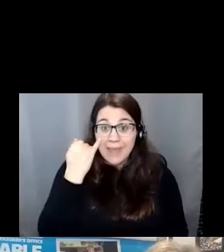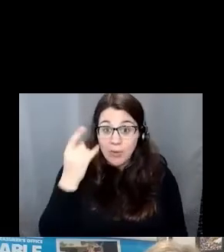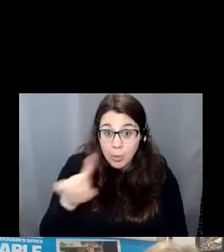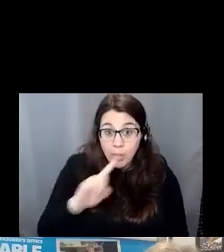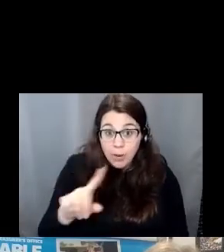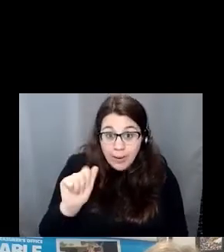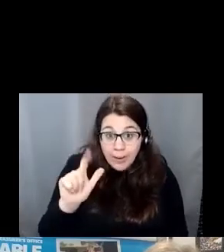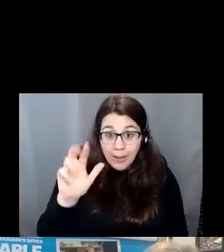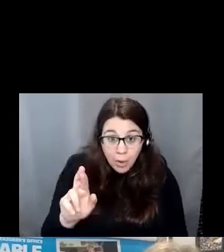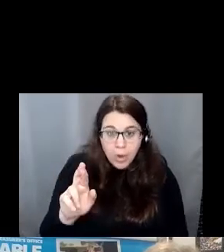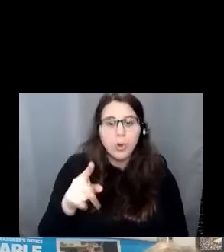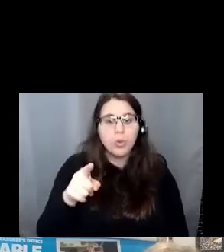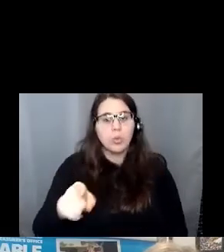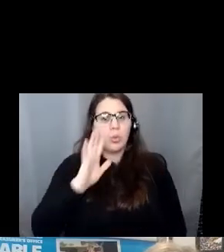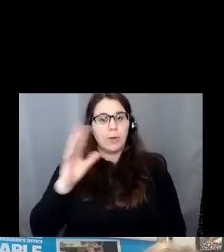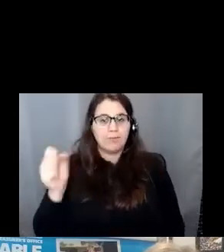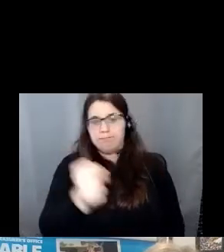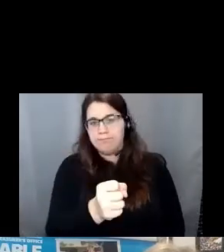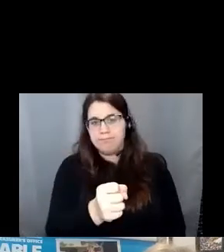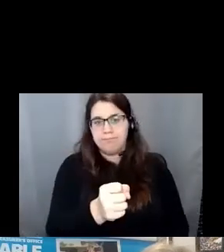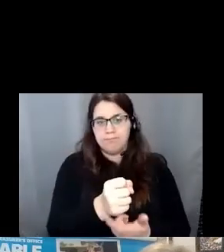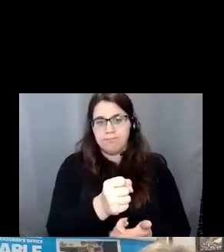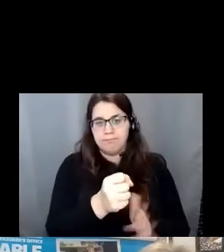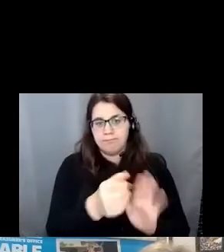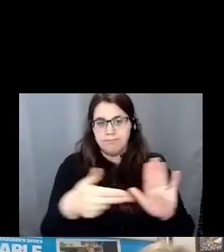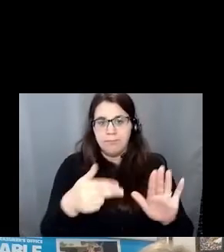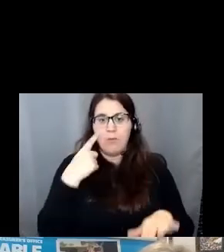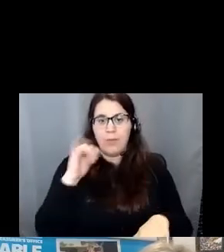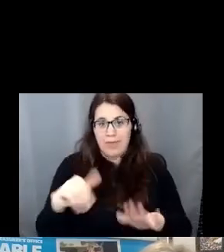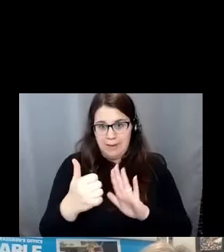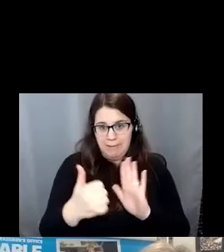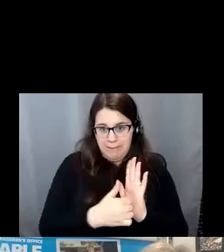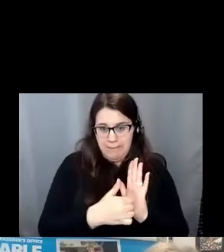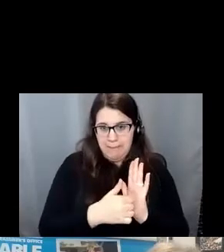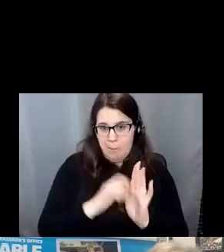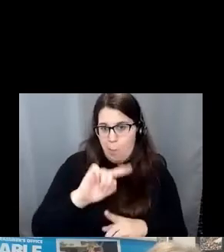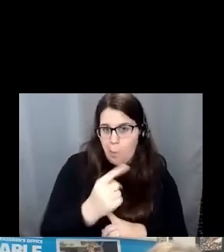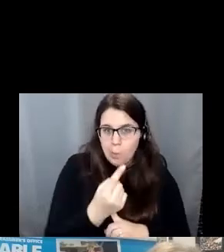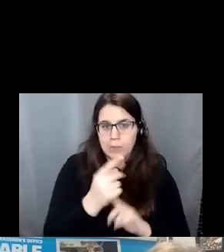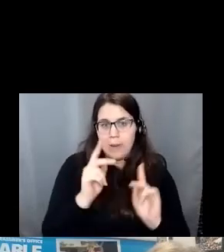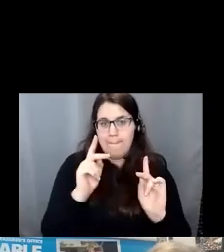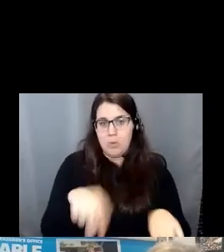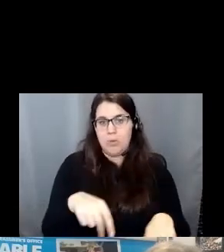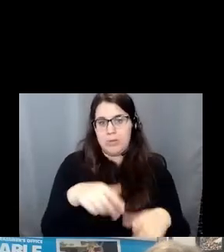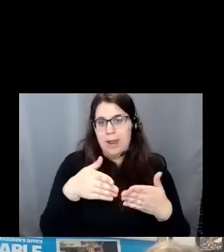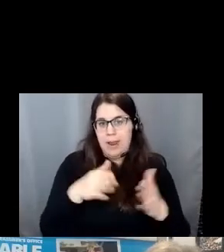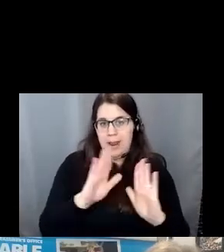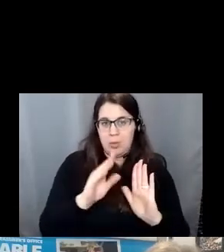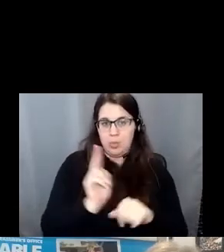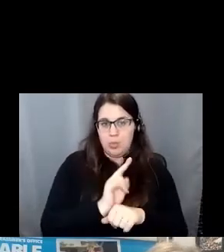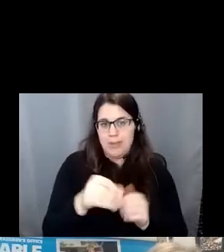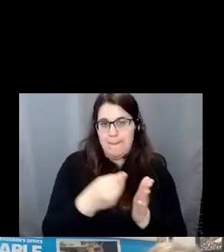formally assigned to the individual's account and will be the only person allowed to transact on the account.